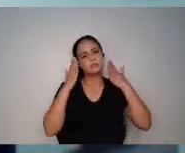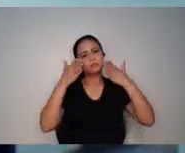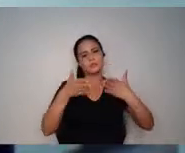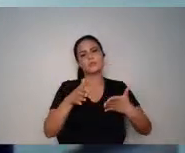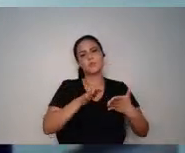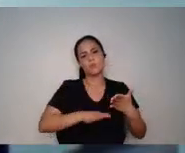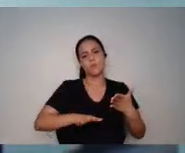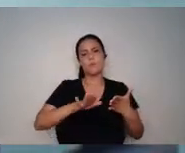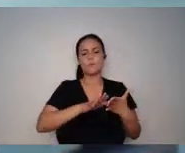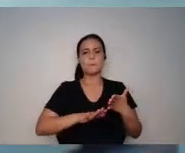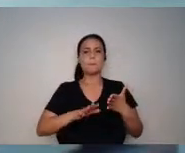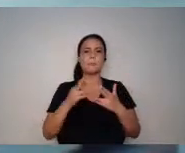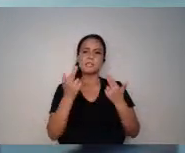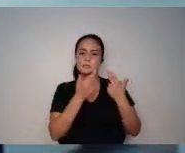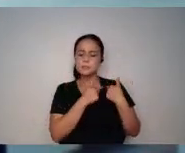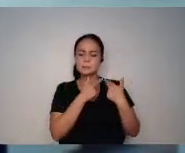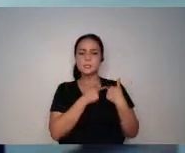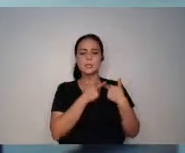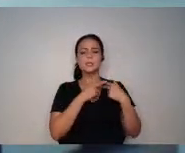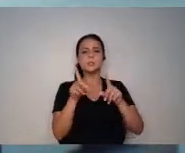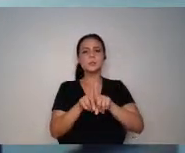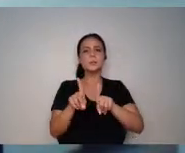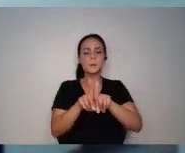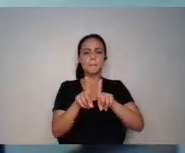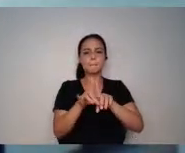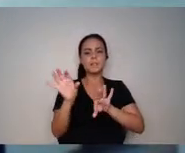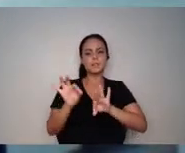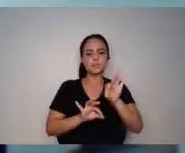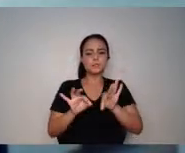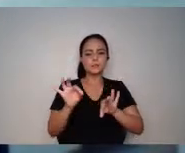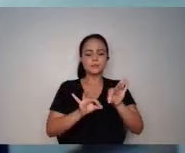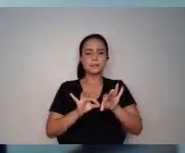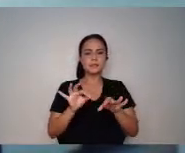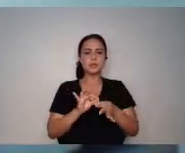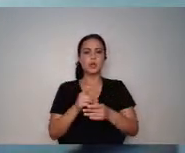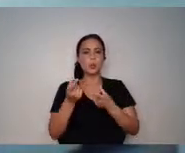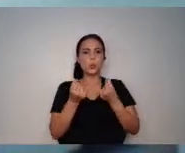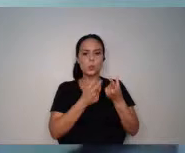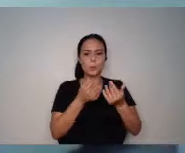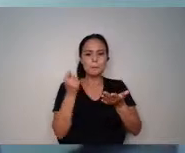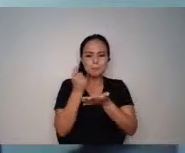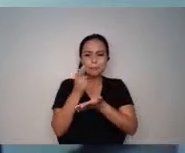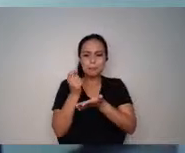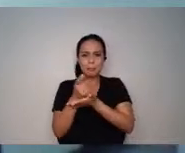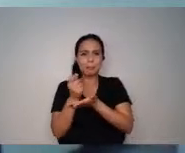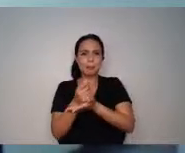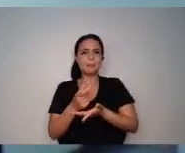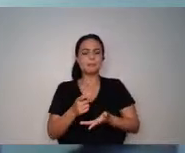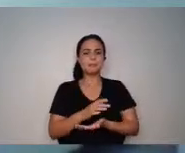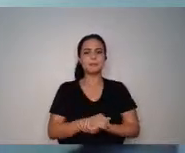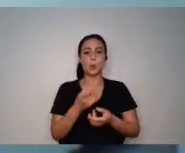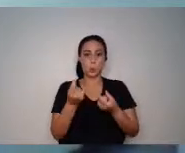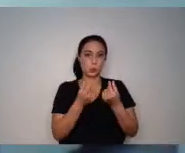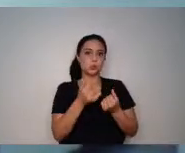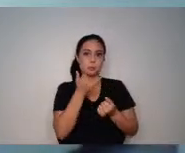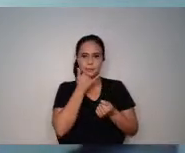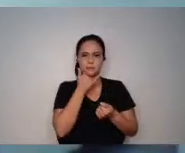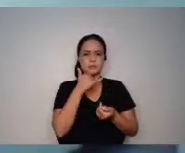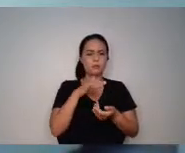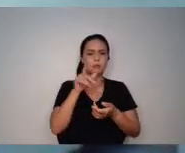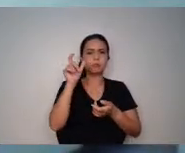everything in relation to the responsibility and the management and the cost,